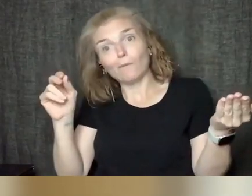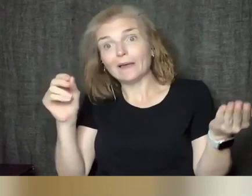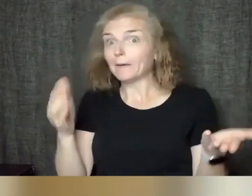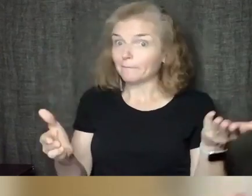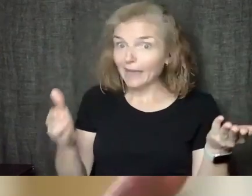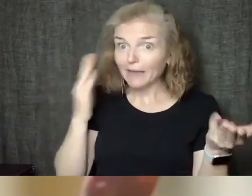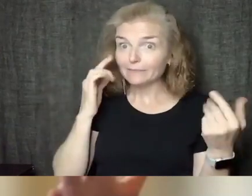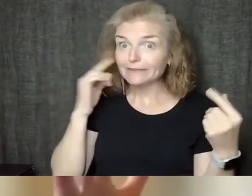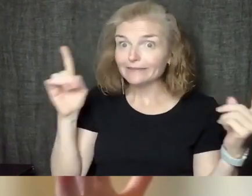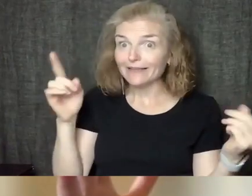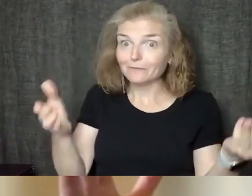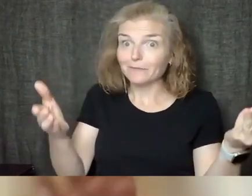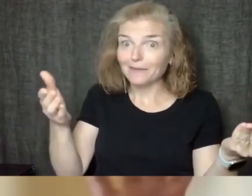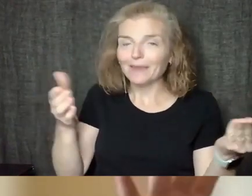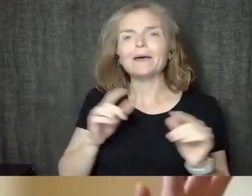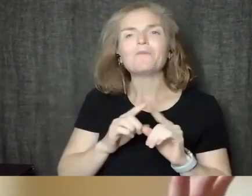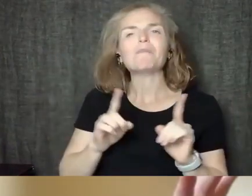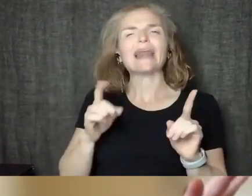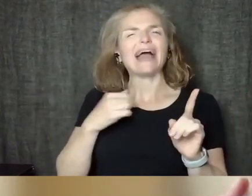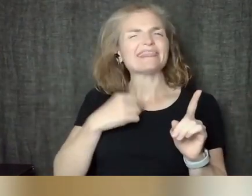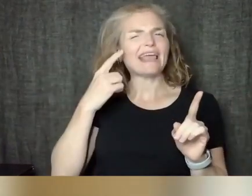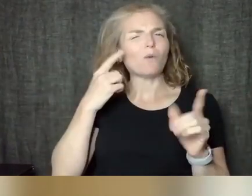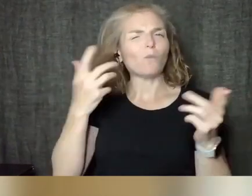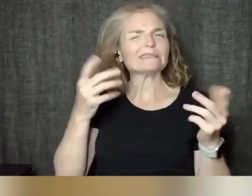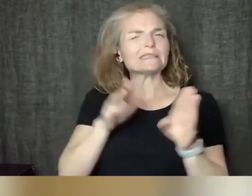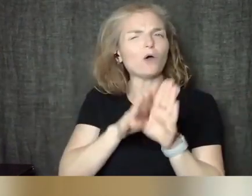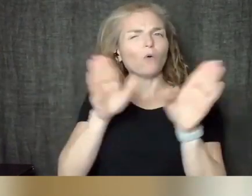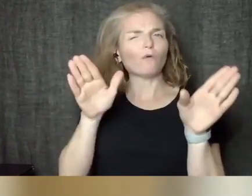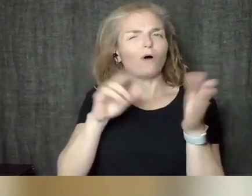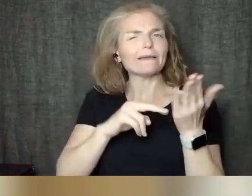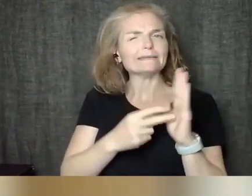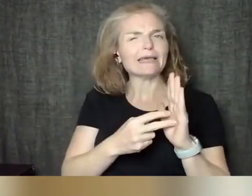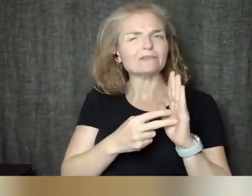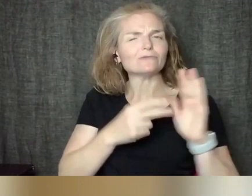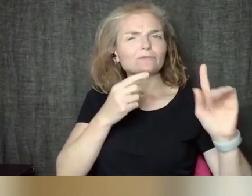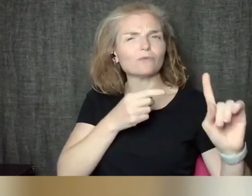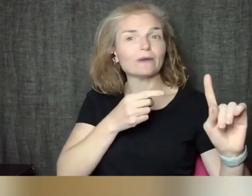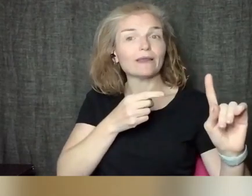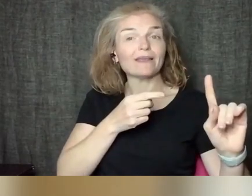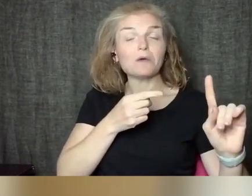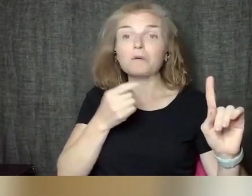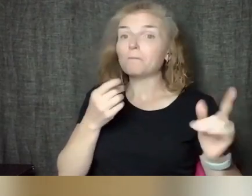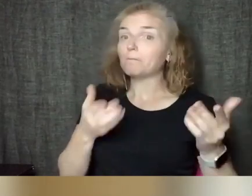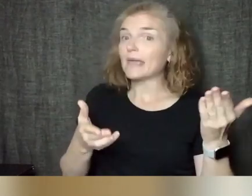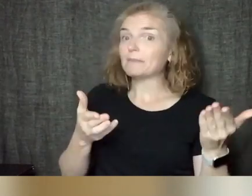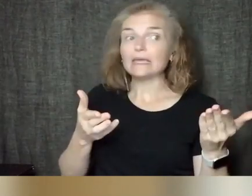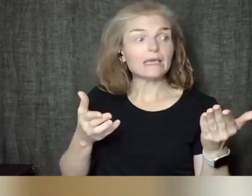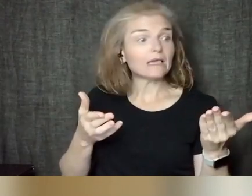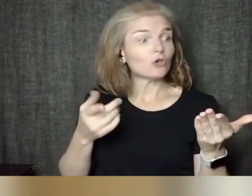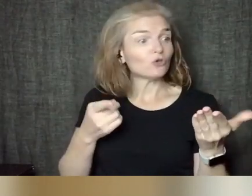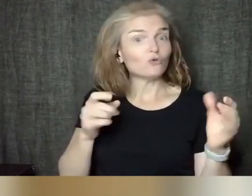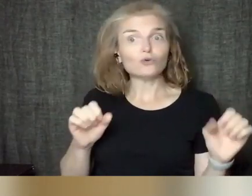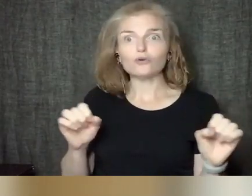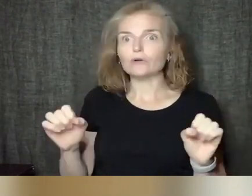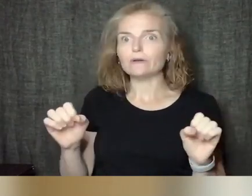but anyway, there's an overarching purpose. And then there can also be an altruistic motivation. May this practice be for the